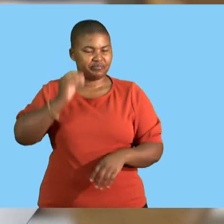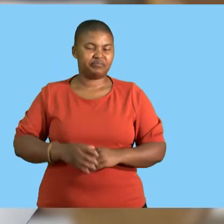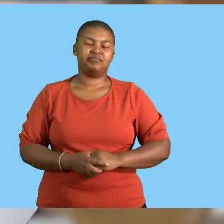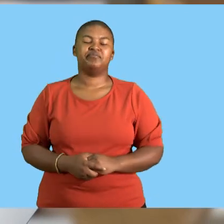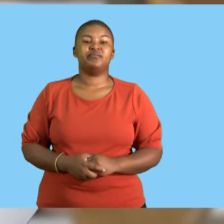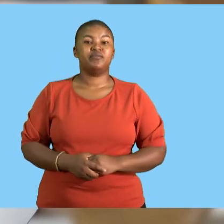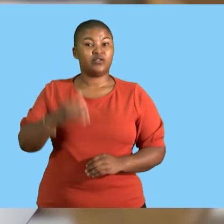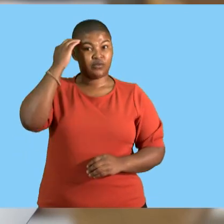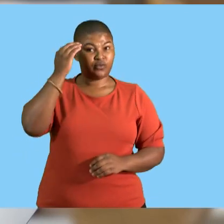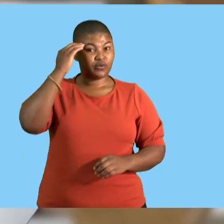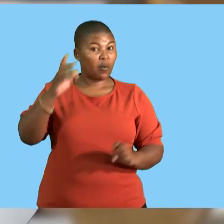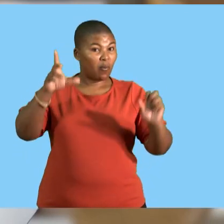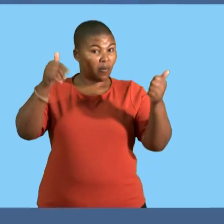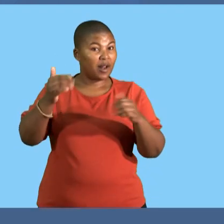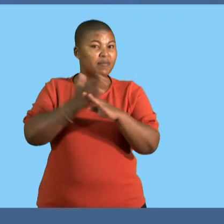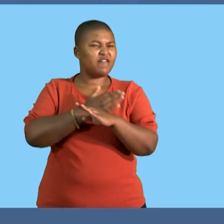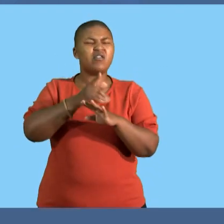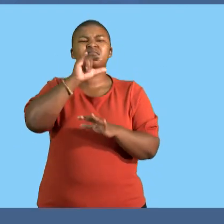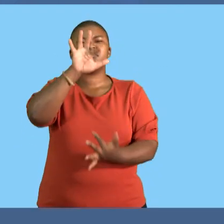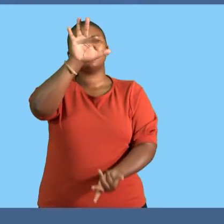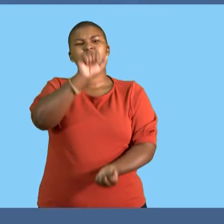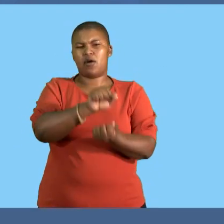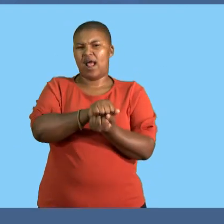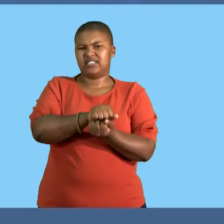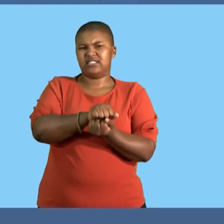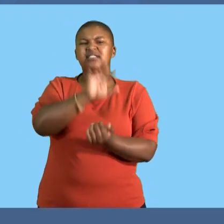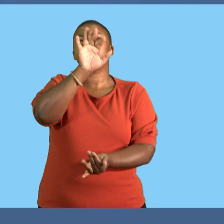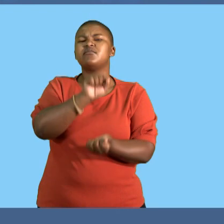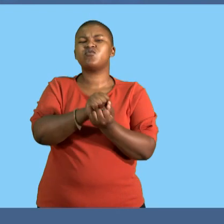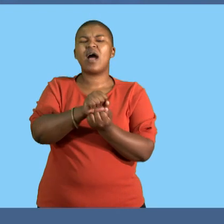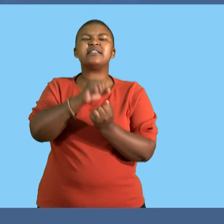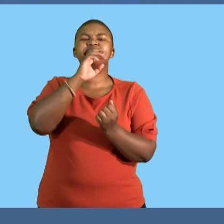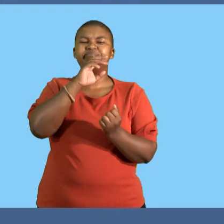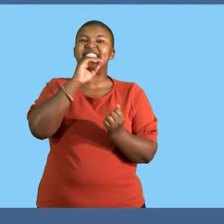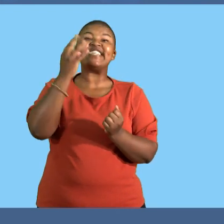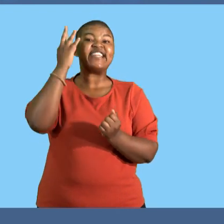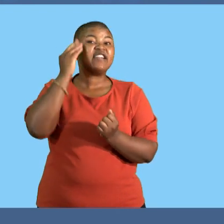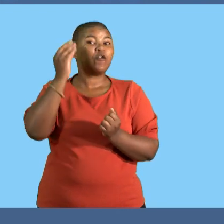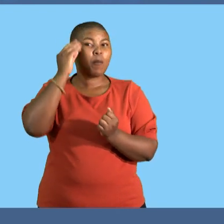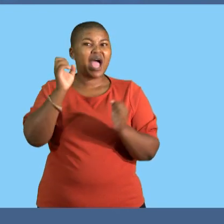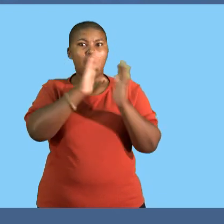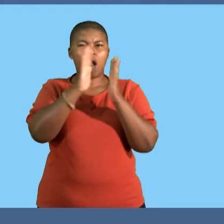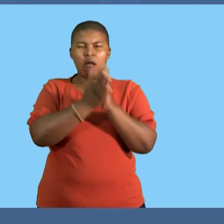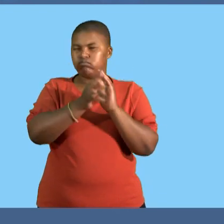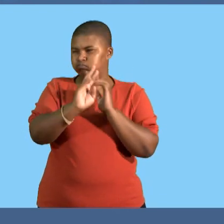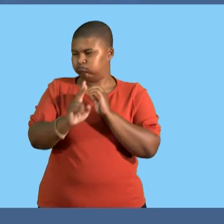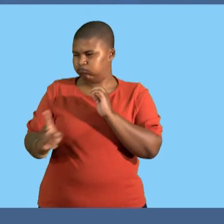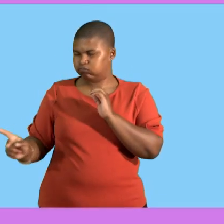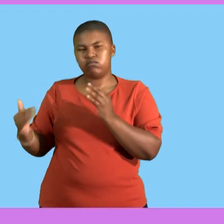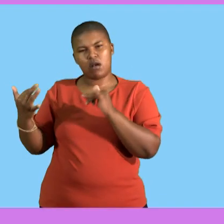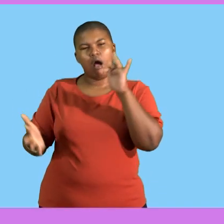Now, did you know that it's a summarizing of data? It's a summary representation of